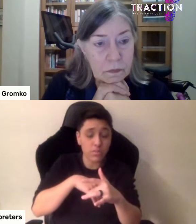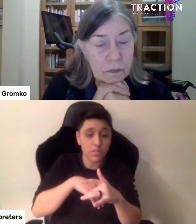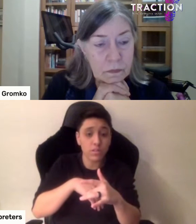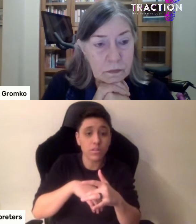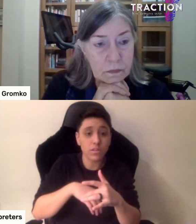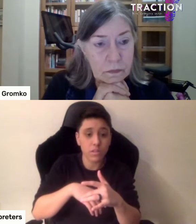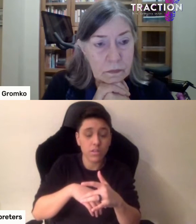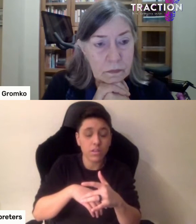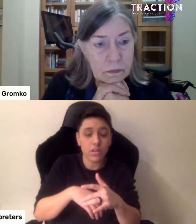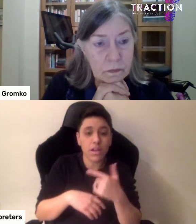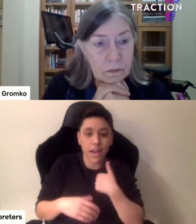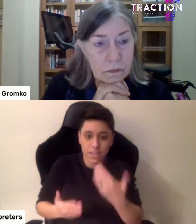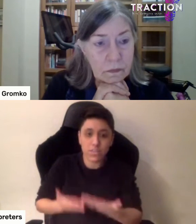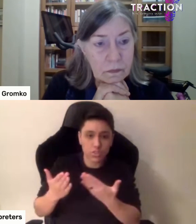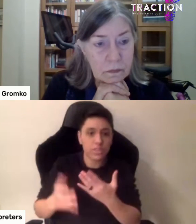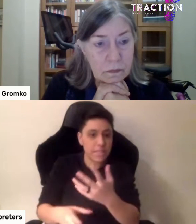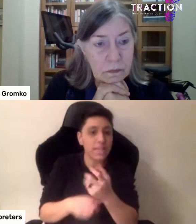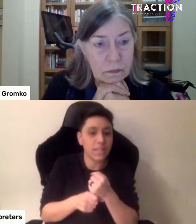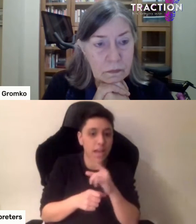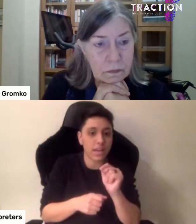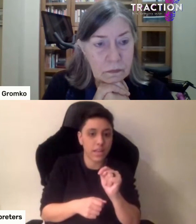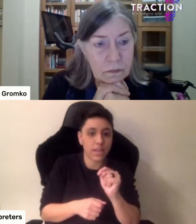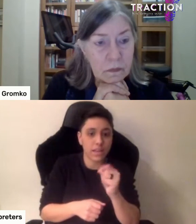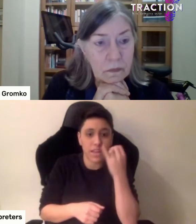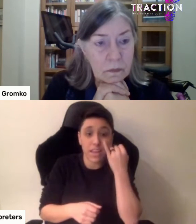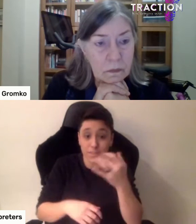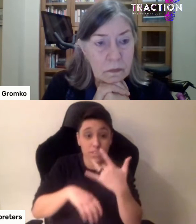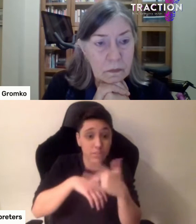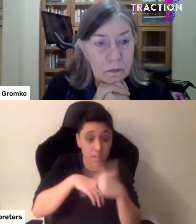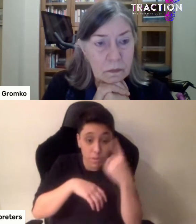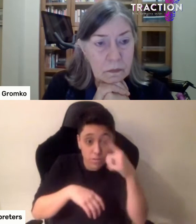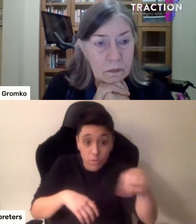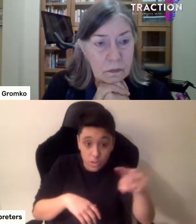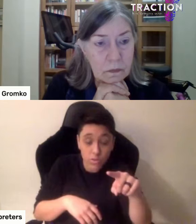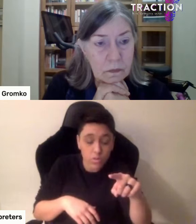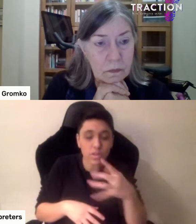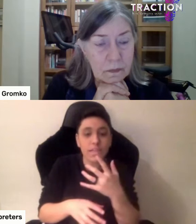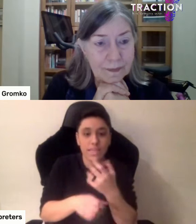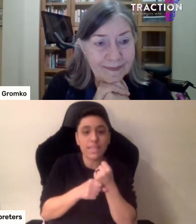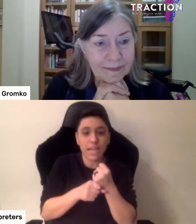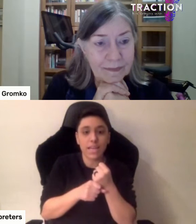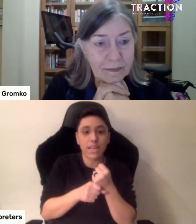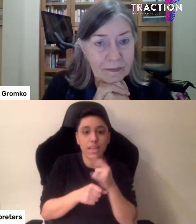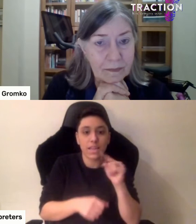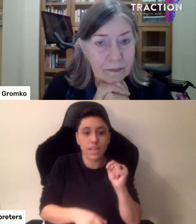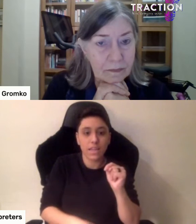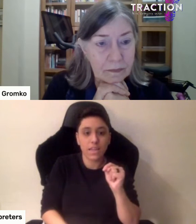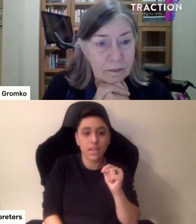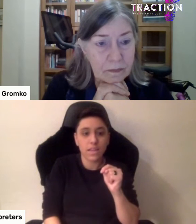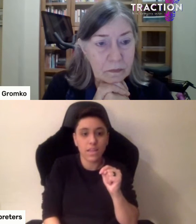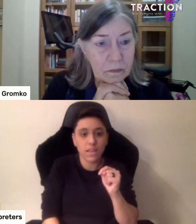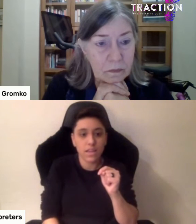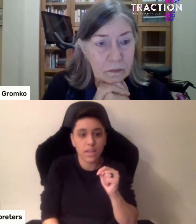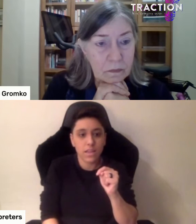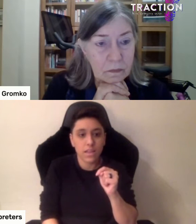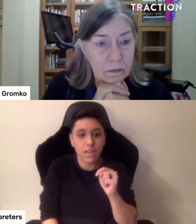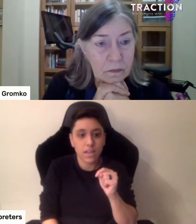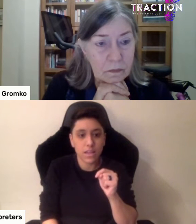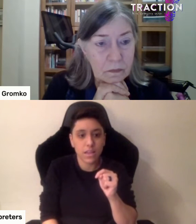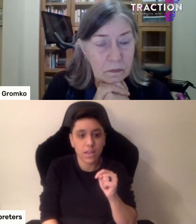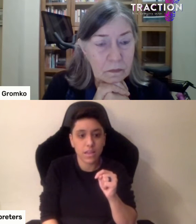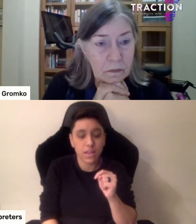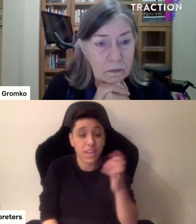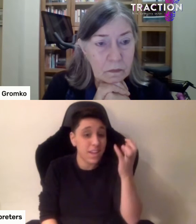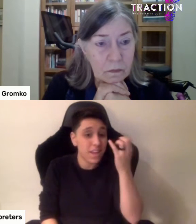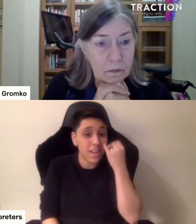is get it. If it's available to you, just get it done. I mean, outside of having, massive coronary artery